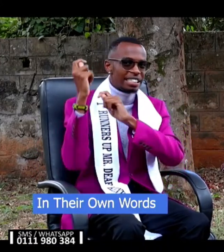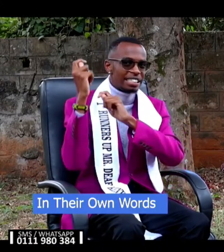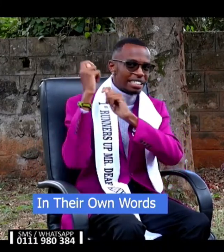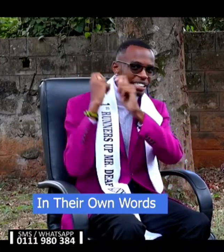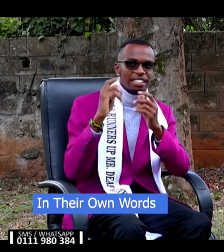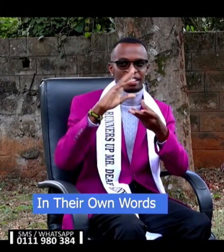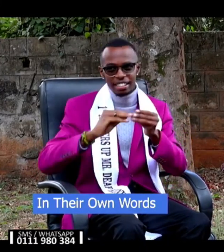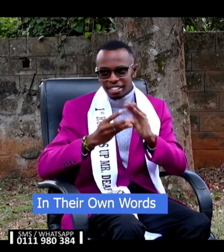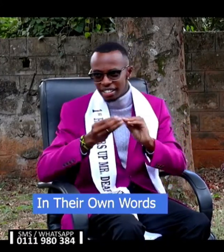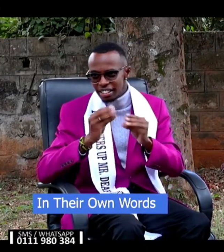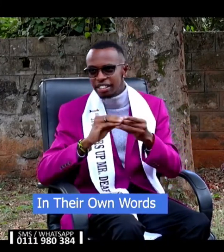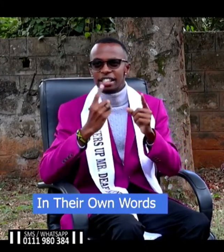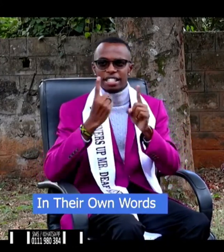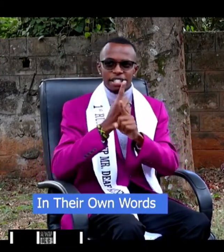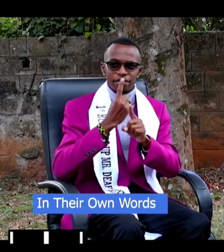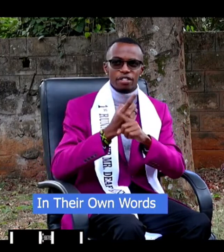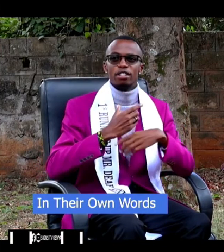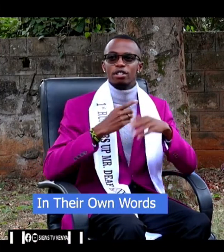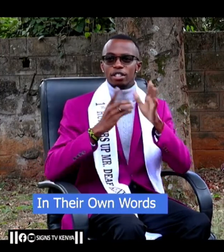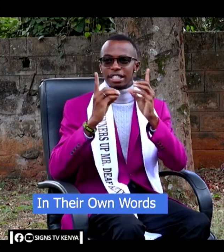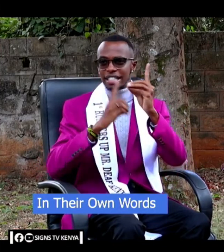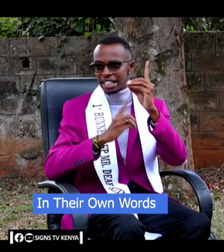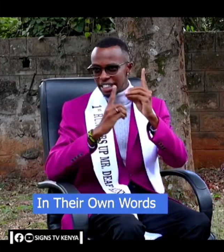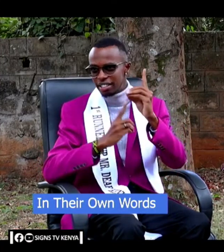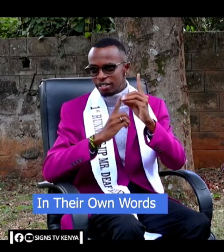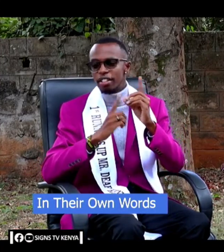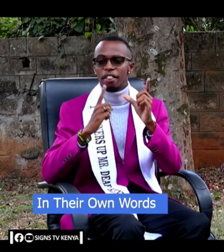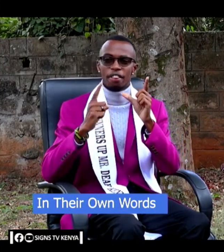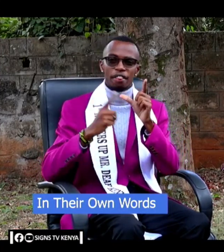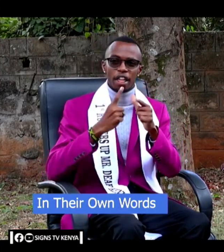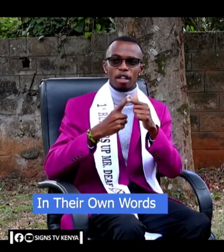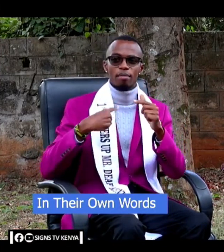modeling. It has been a journey